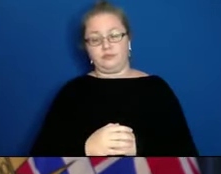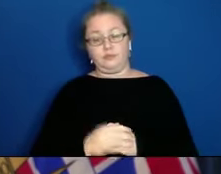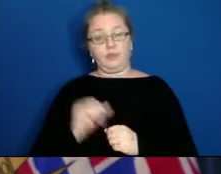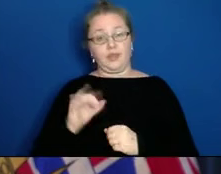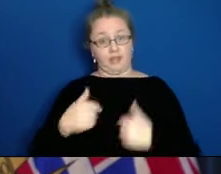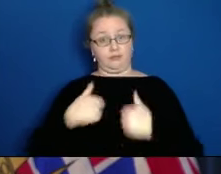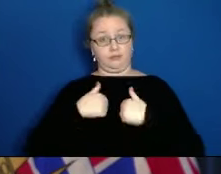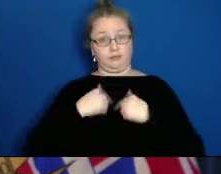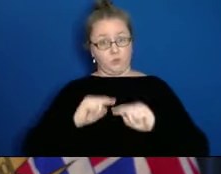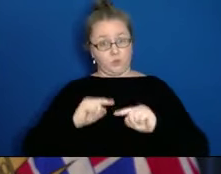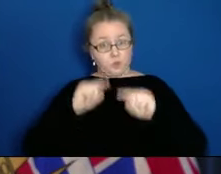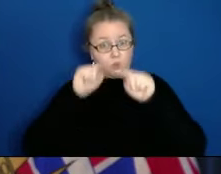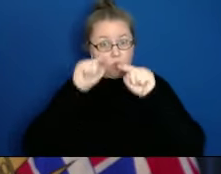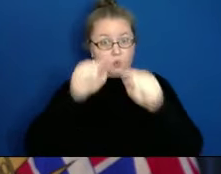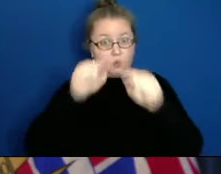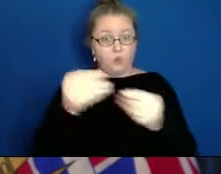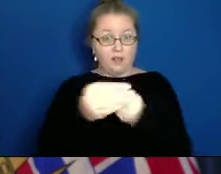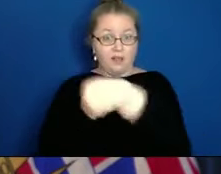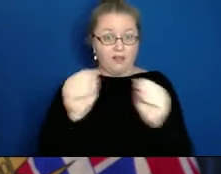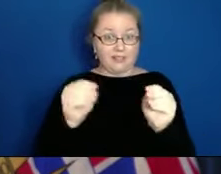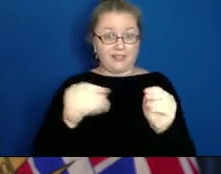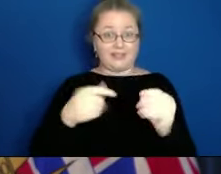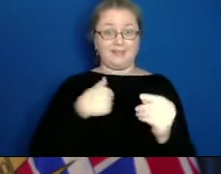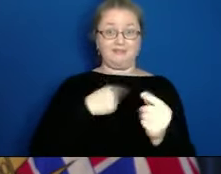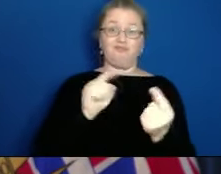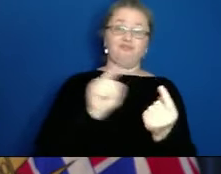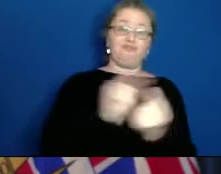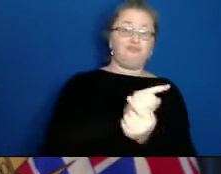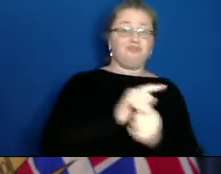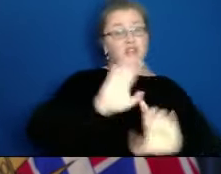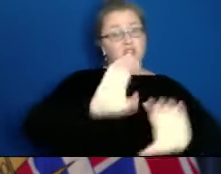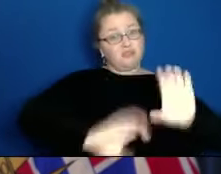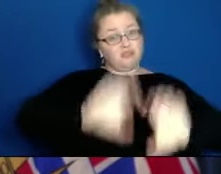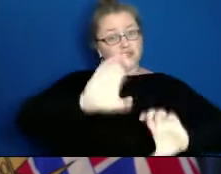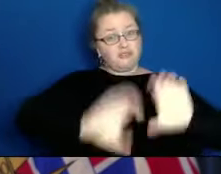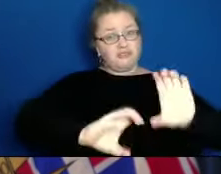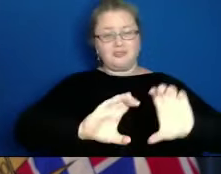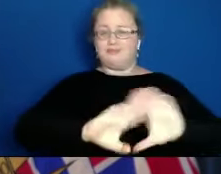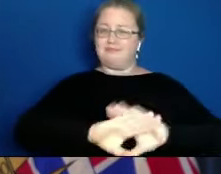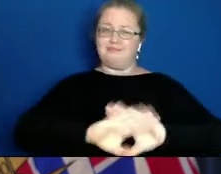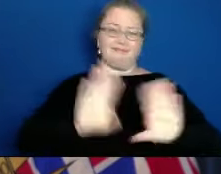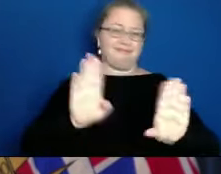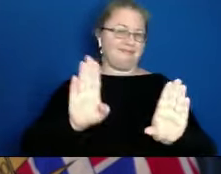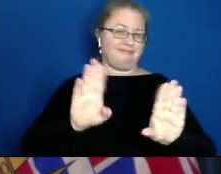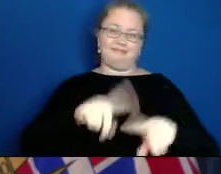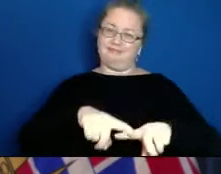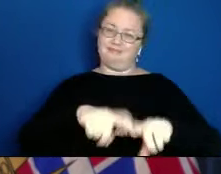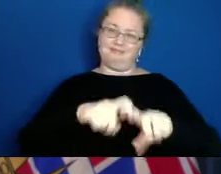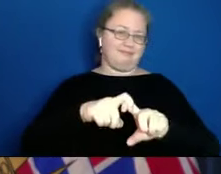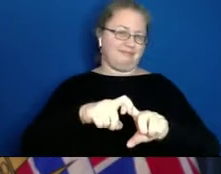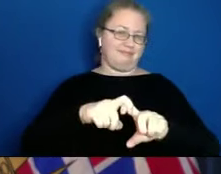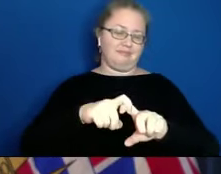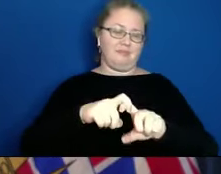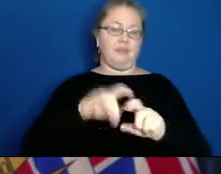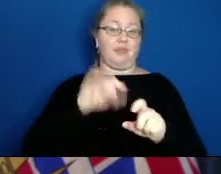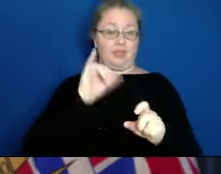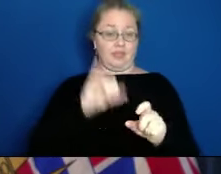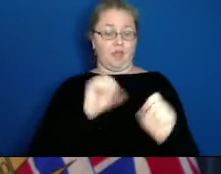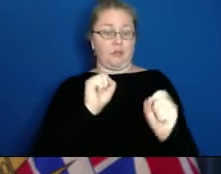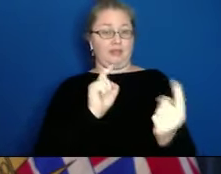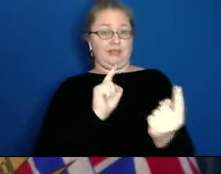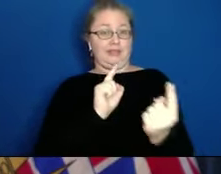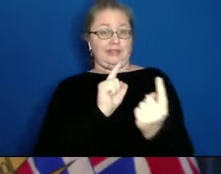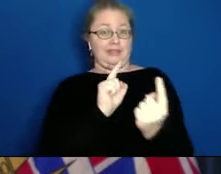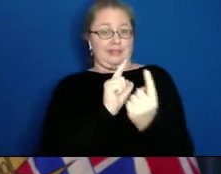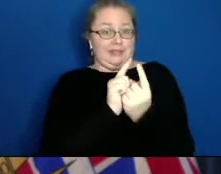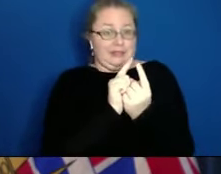social interactions with our colleagues before, during, and after work. those are the things where we are